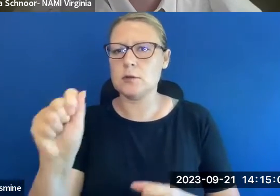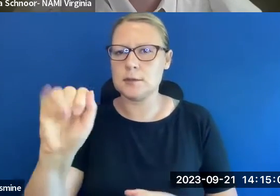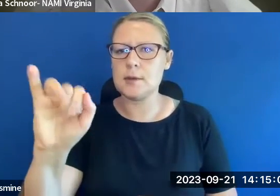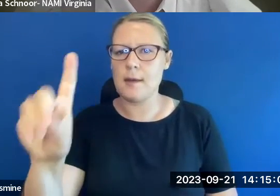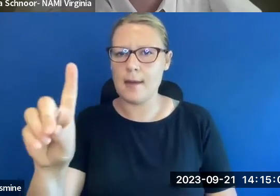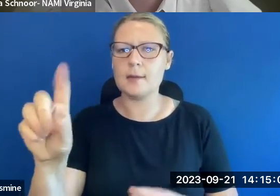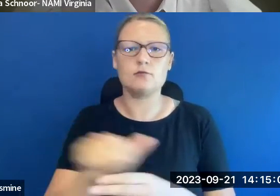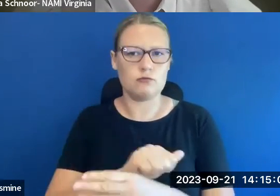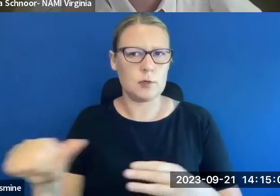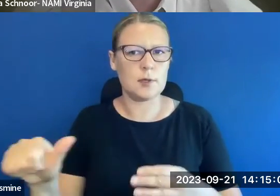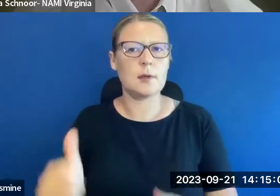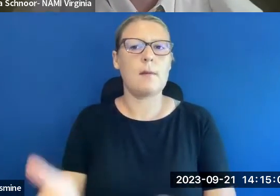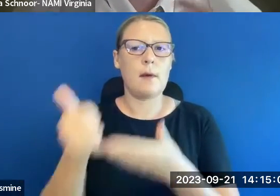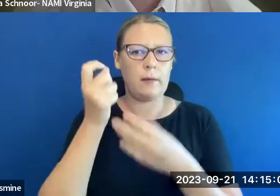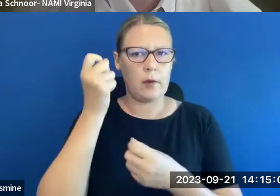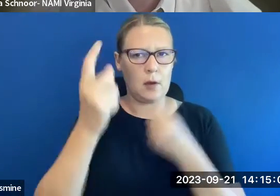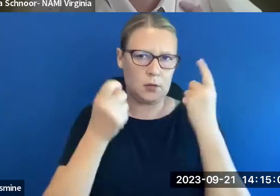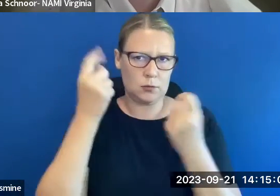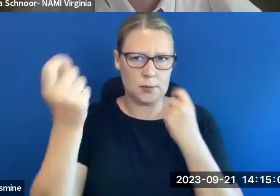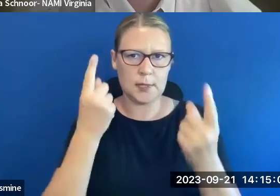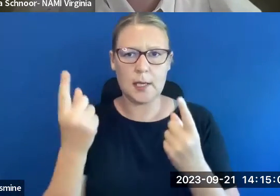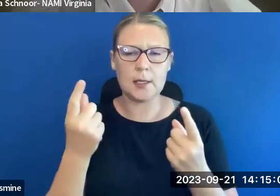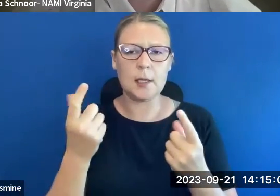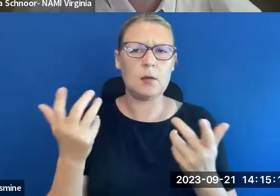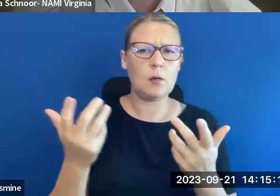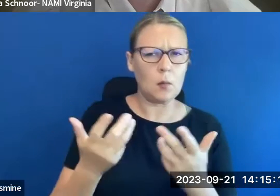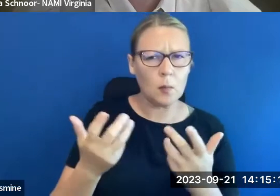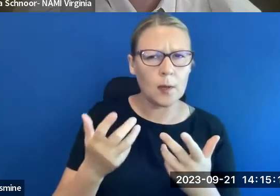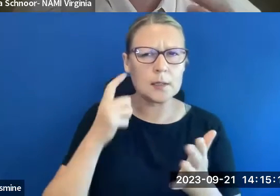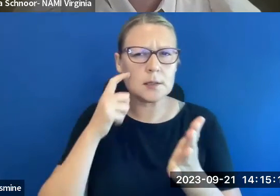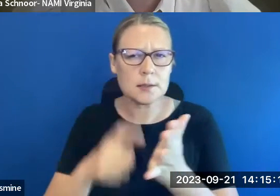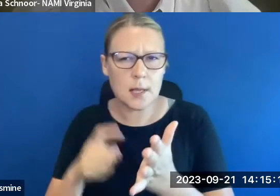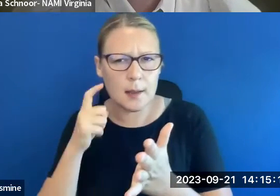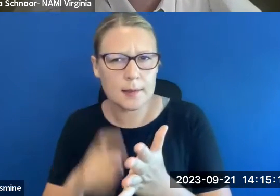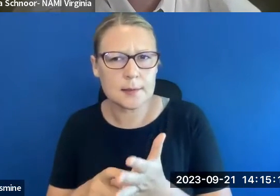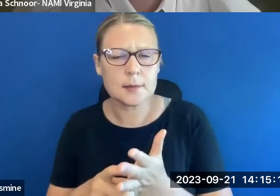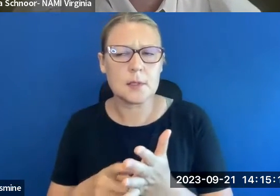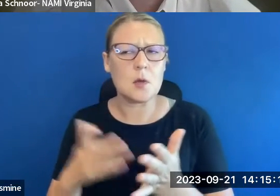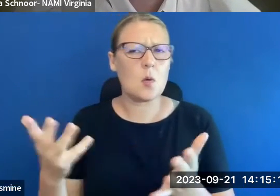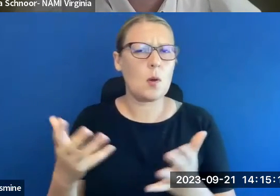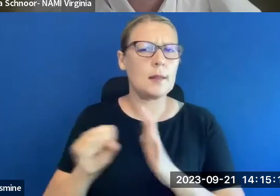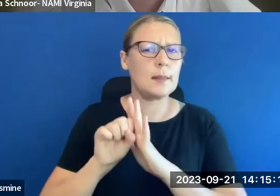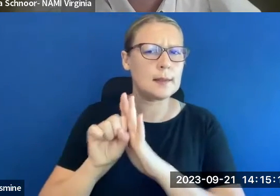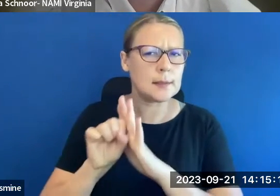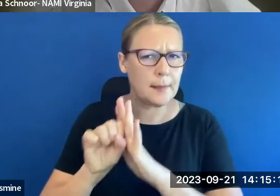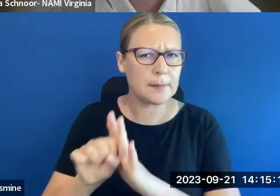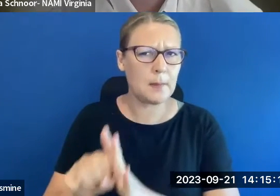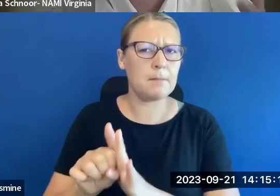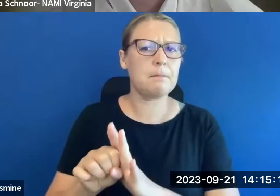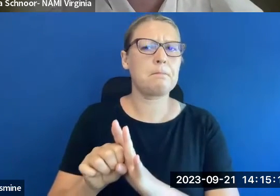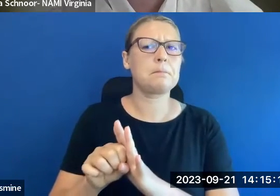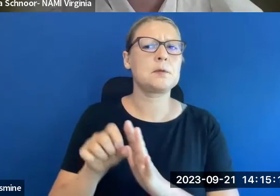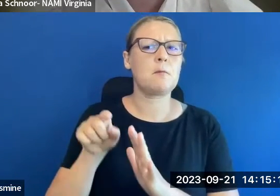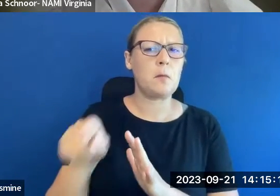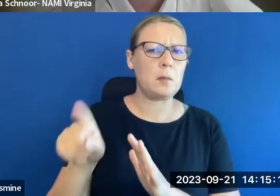very helpful for understanding, what things might be signs and symptoms, getting to know a little bit more about the resources that are available and that